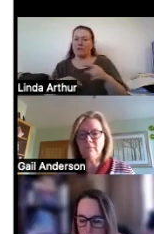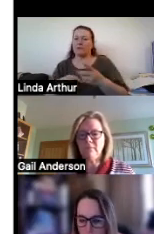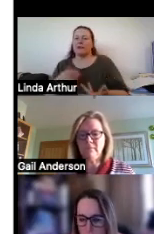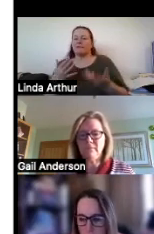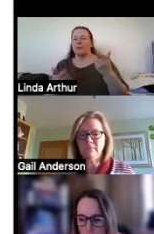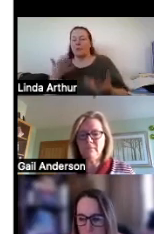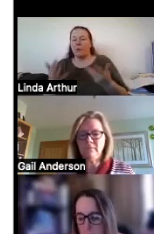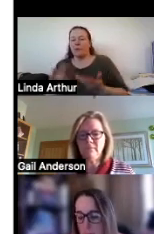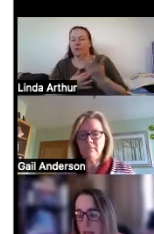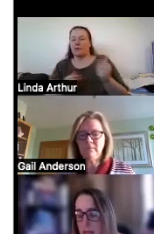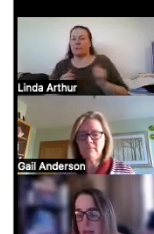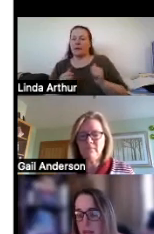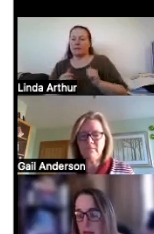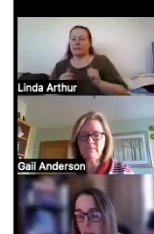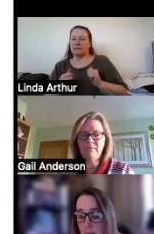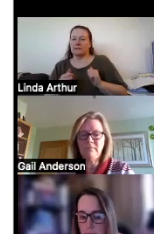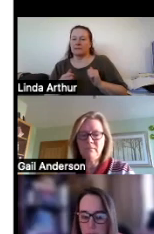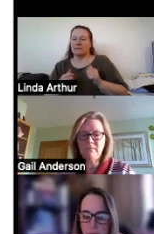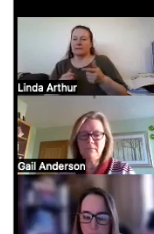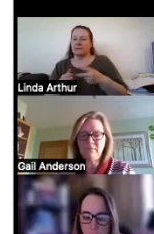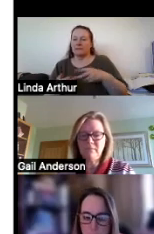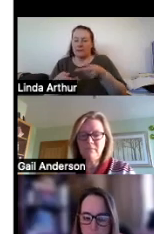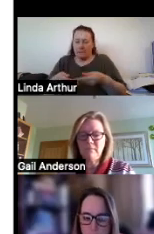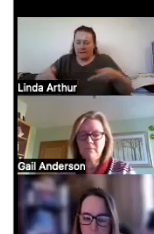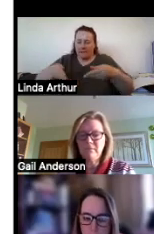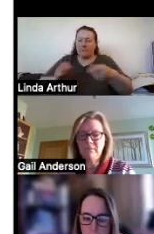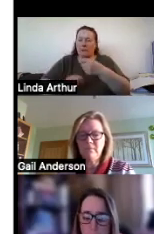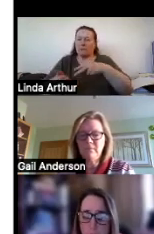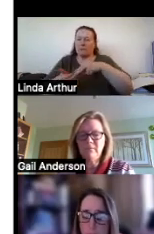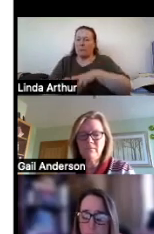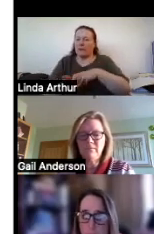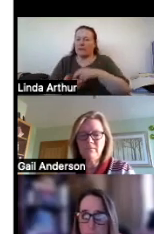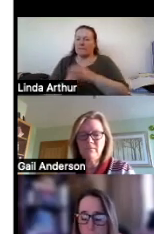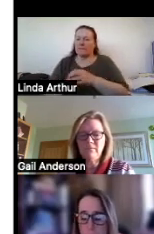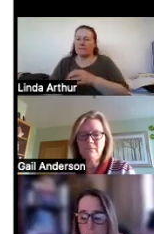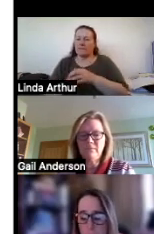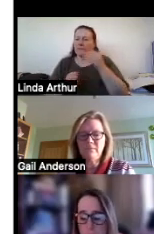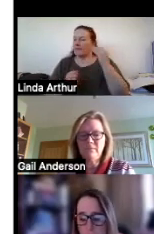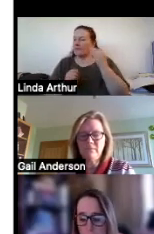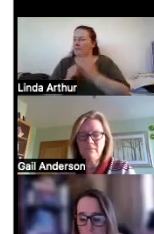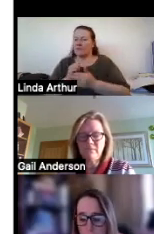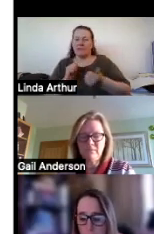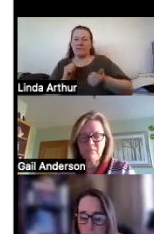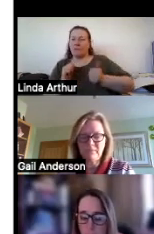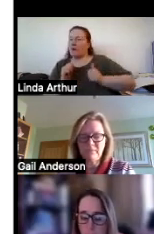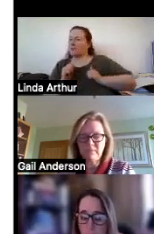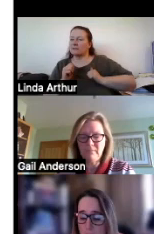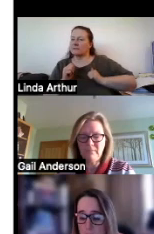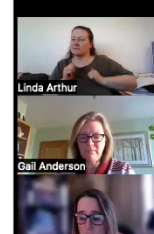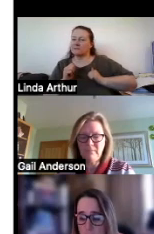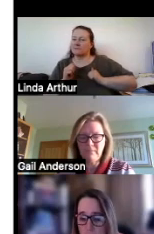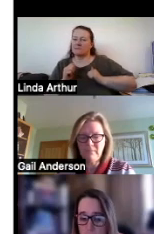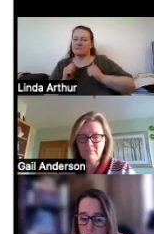baby during the pregnancy alone has weakened the pelvic floor. And even if you never experience pregnancy or childbirth,